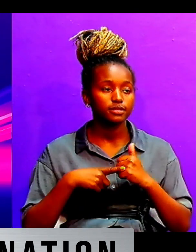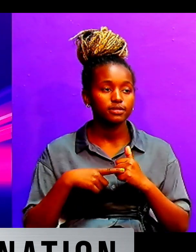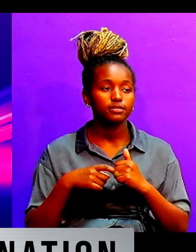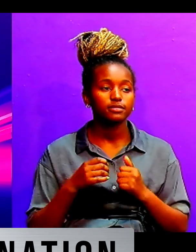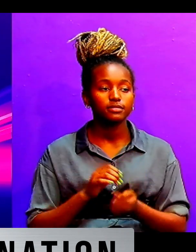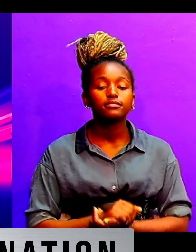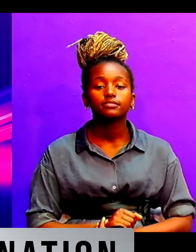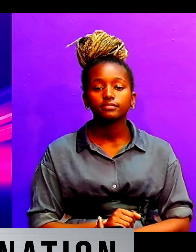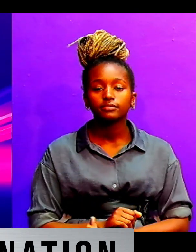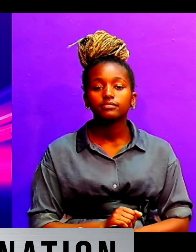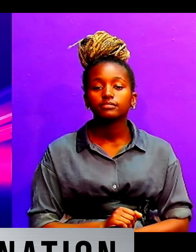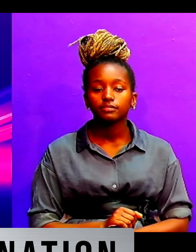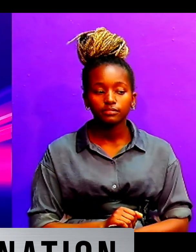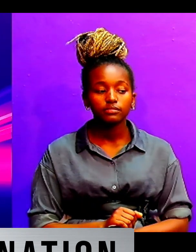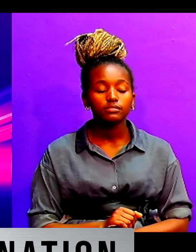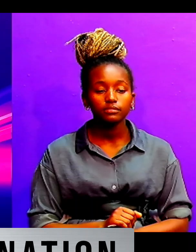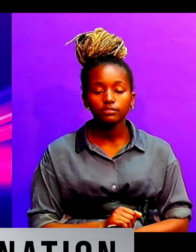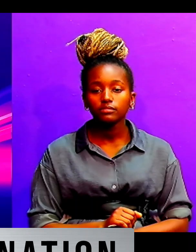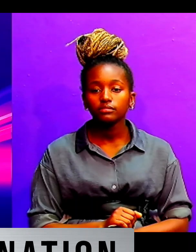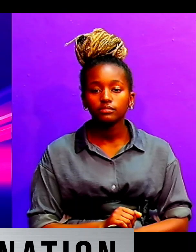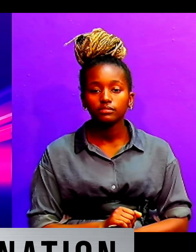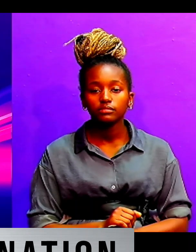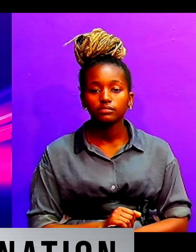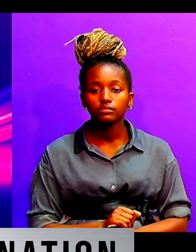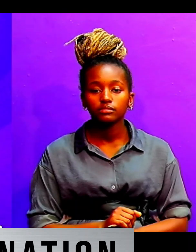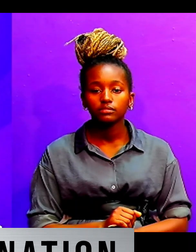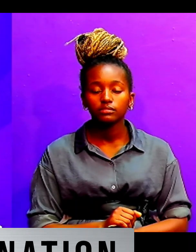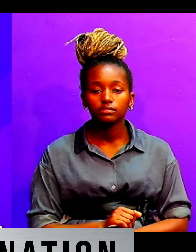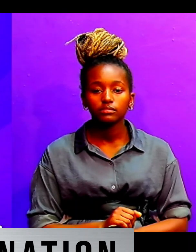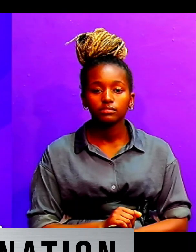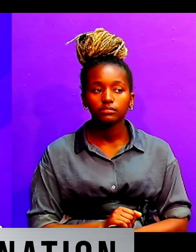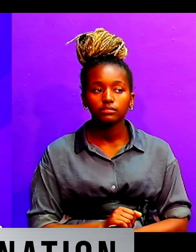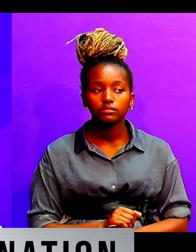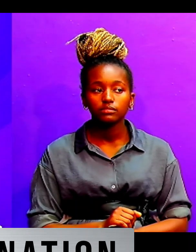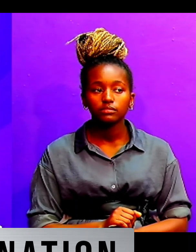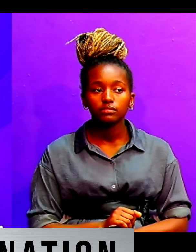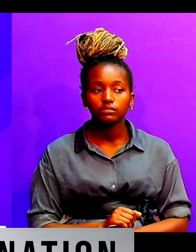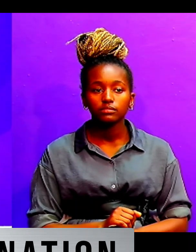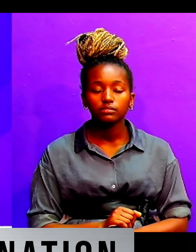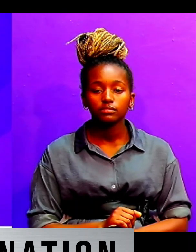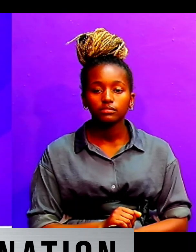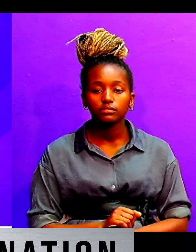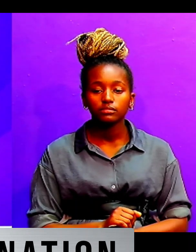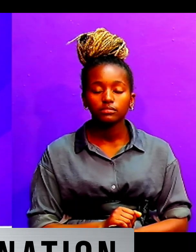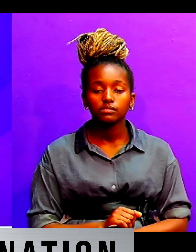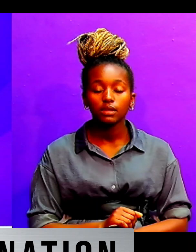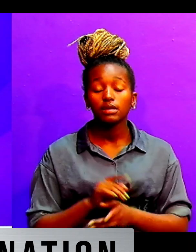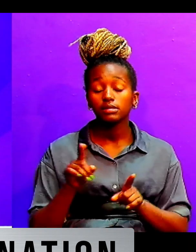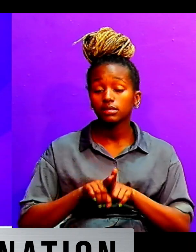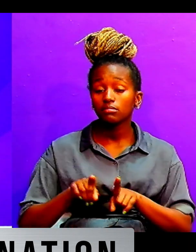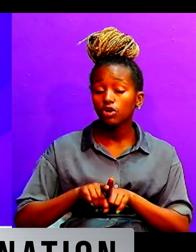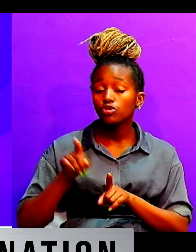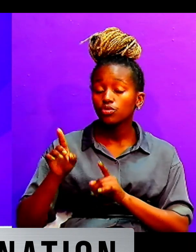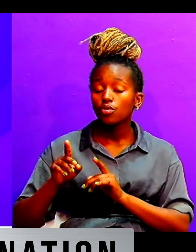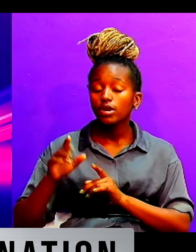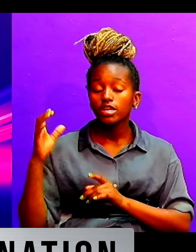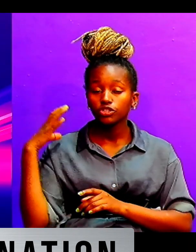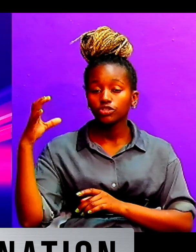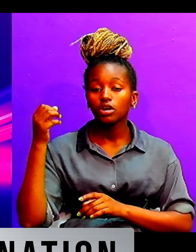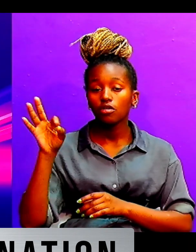Party code. Okay. Yeah. And then you are the disabilities chairperson.